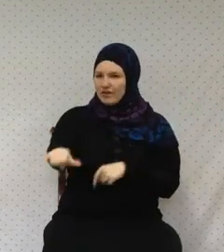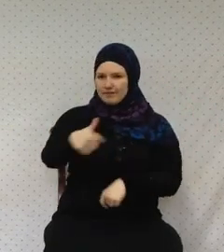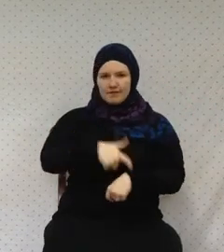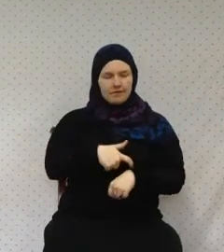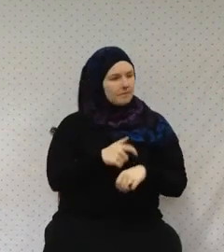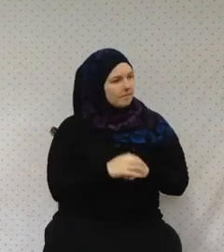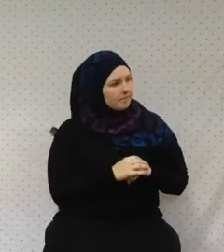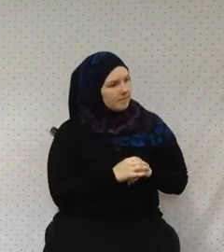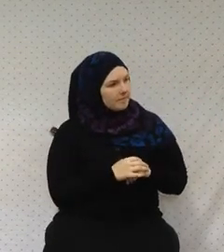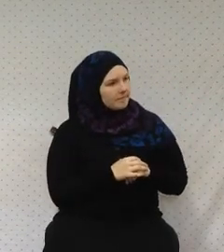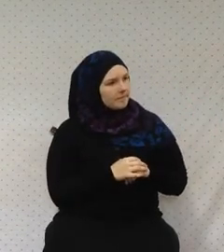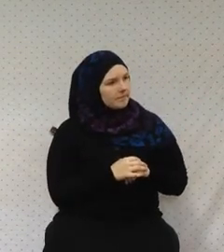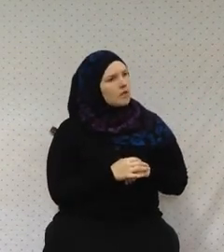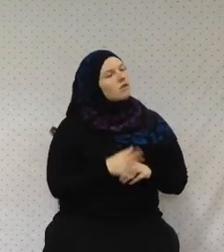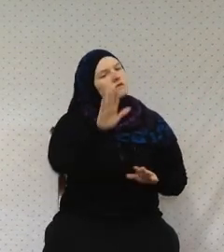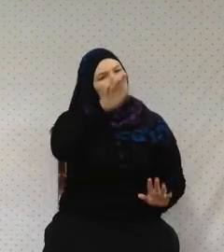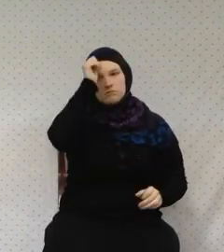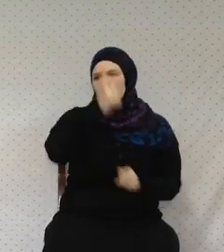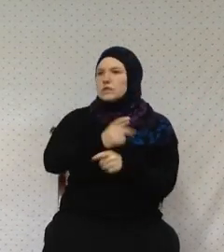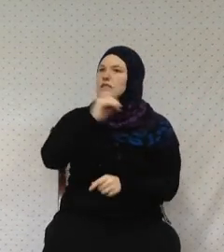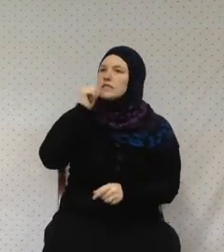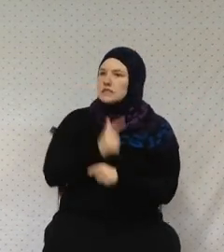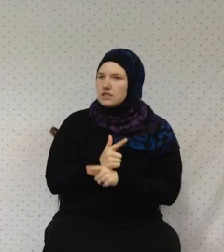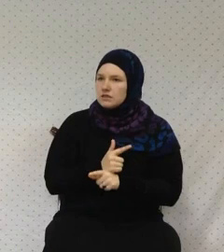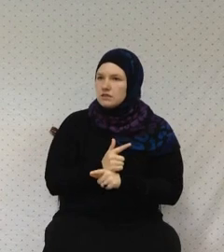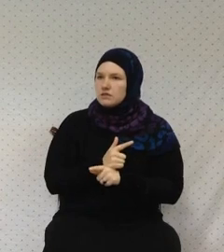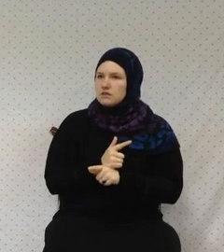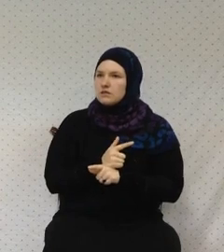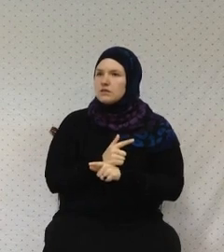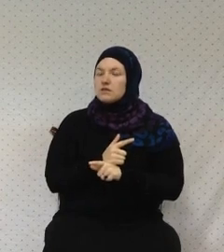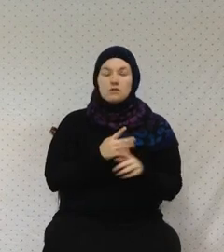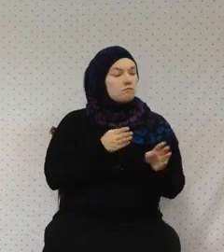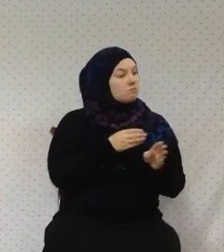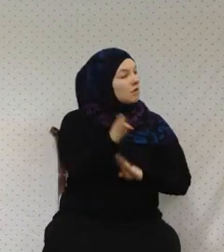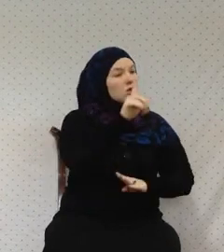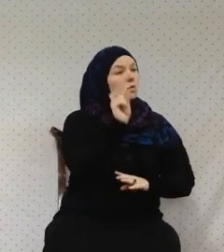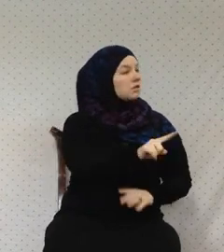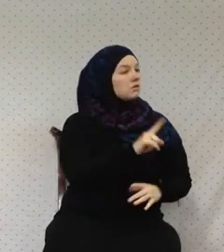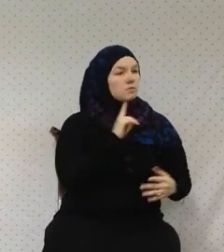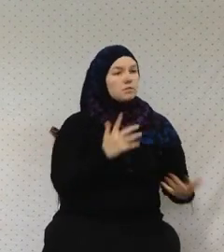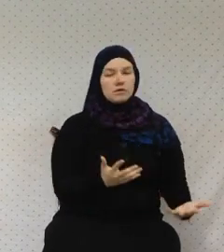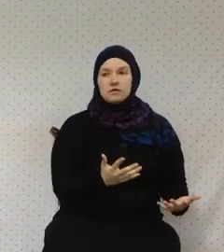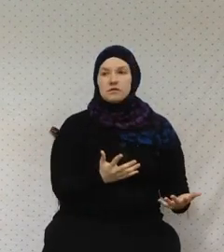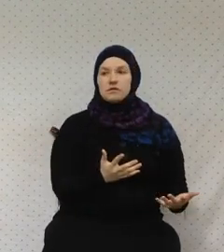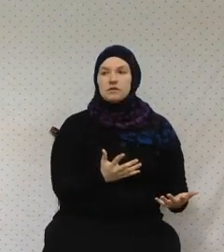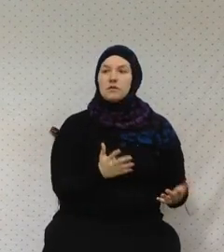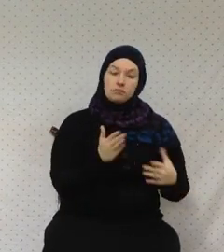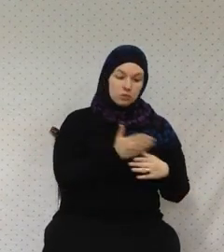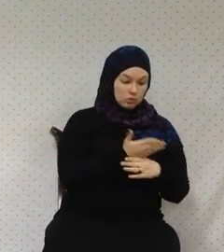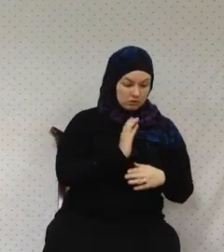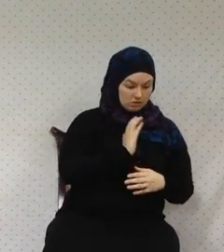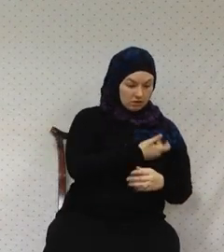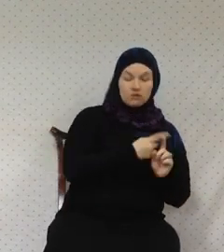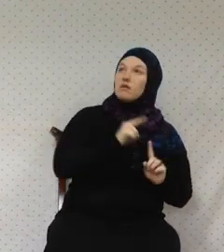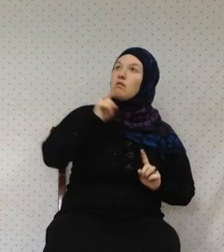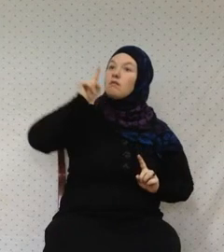asks. So brothers and sisters, the primary question between us